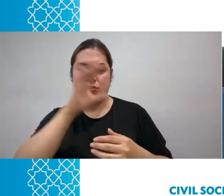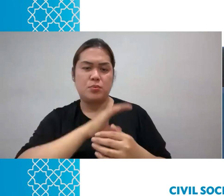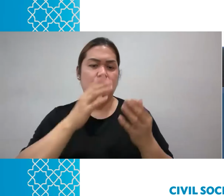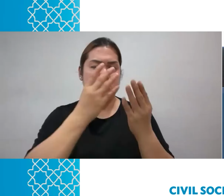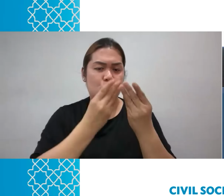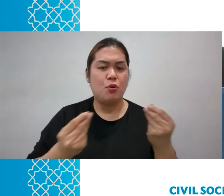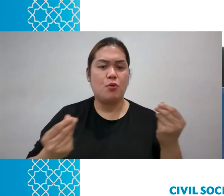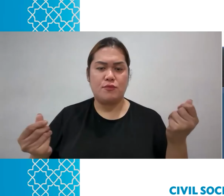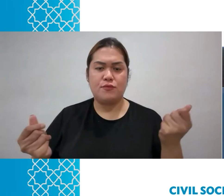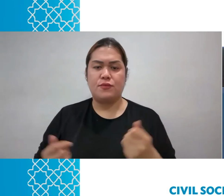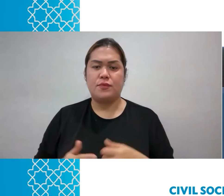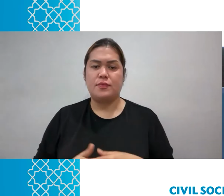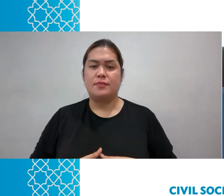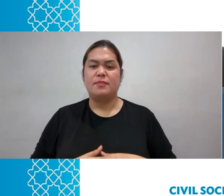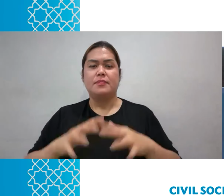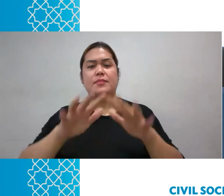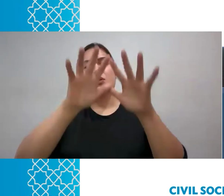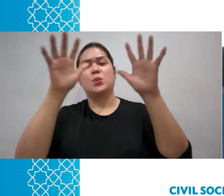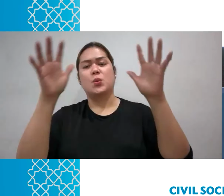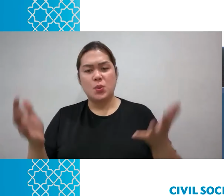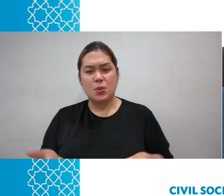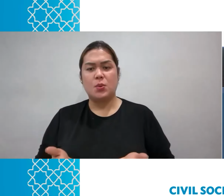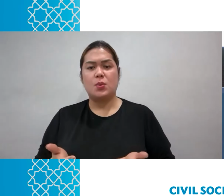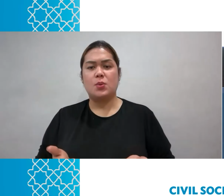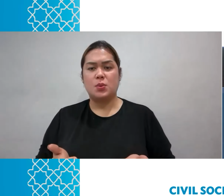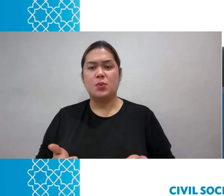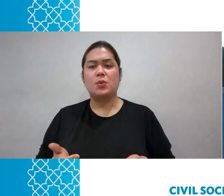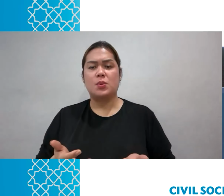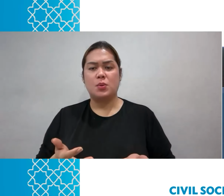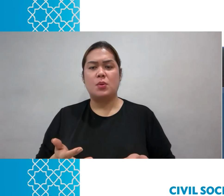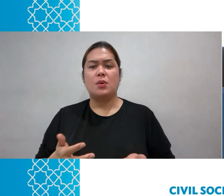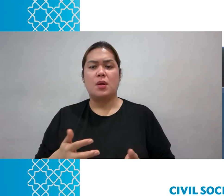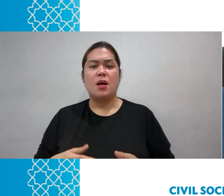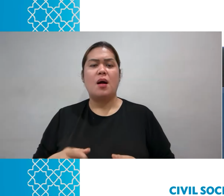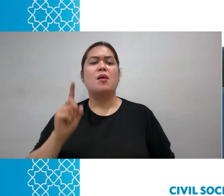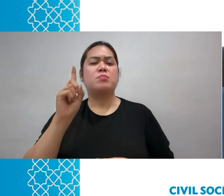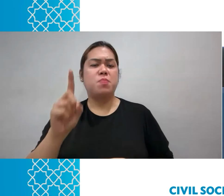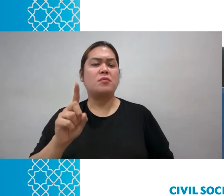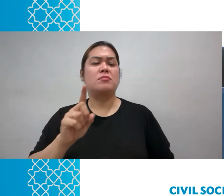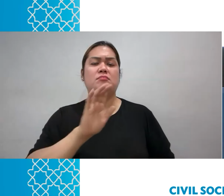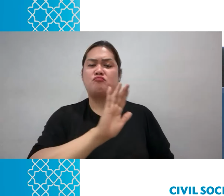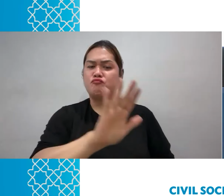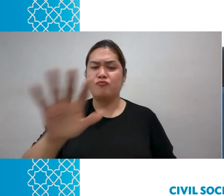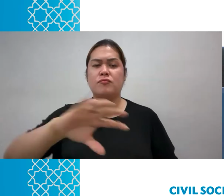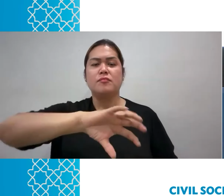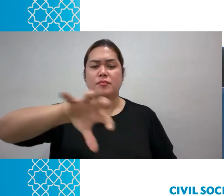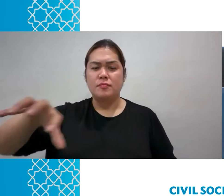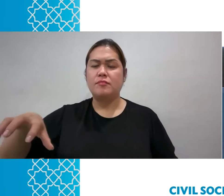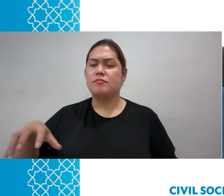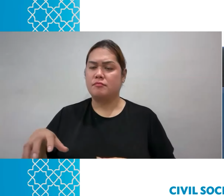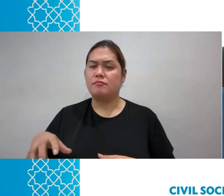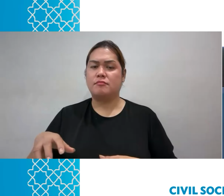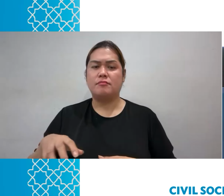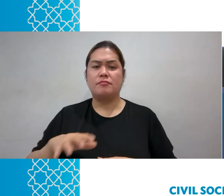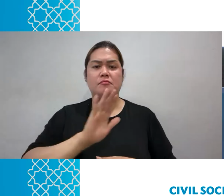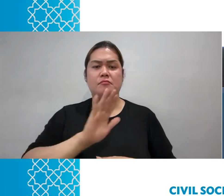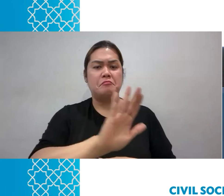internationally it is global, but in each country and in each location to try to look at